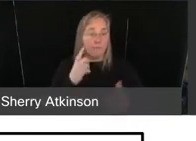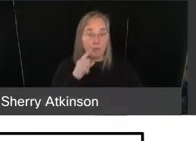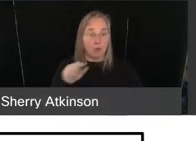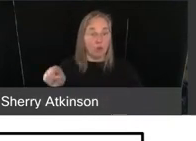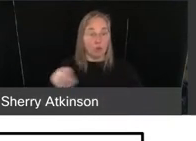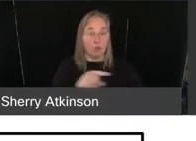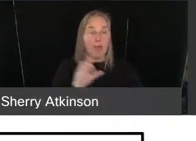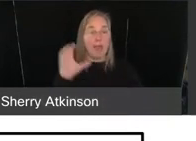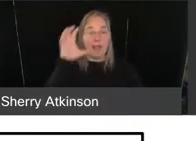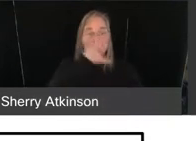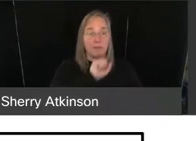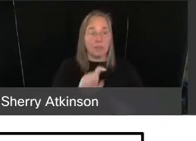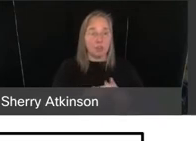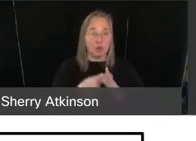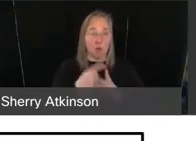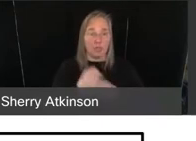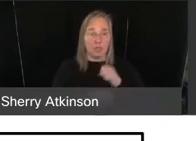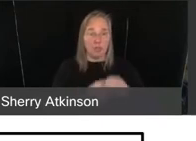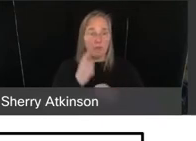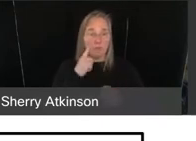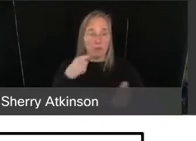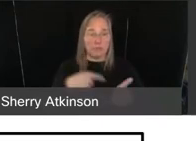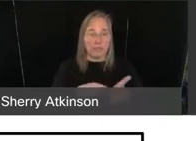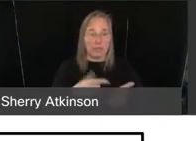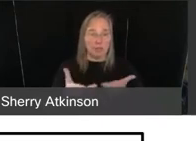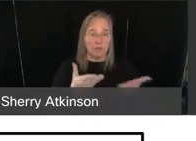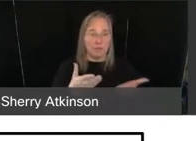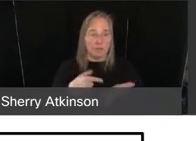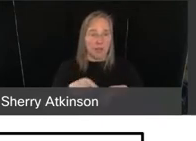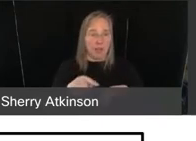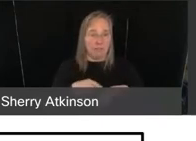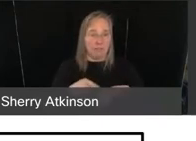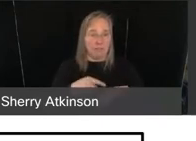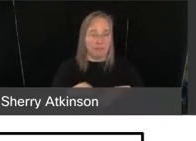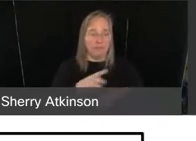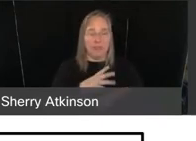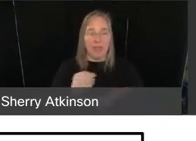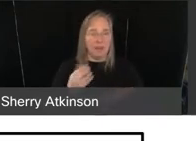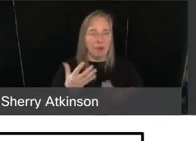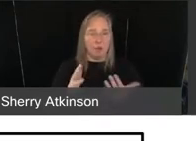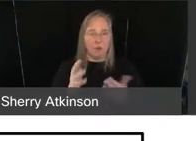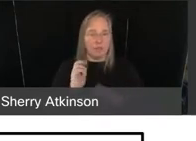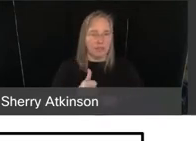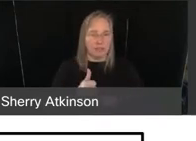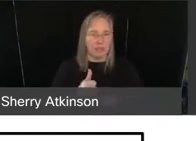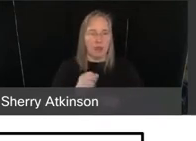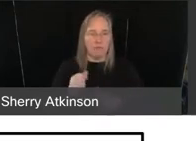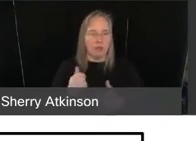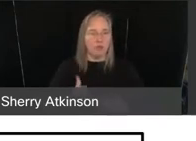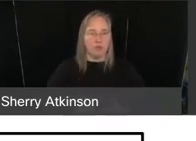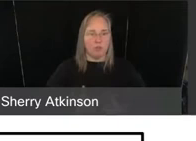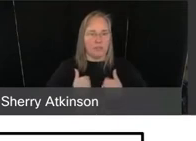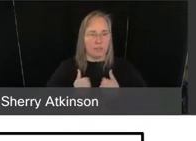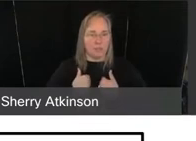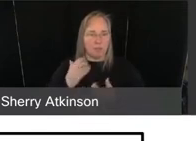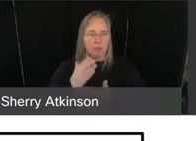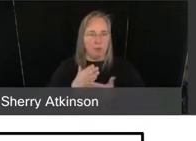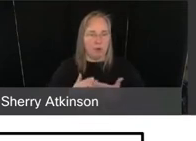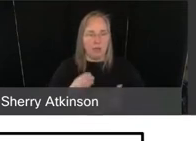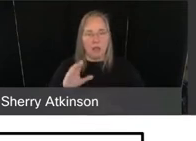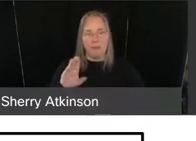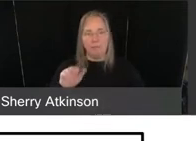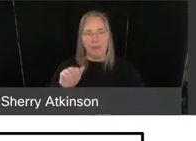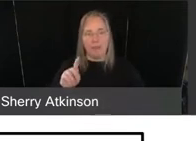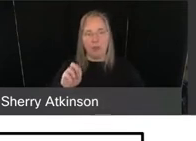estimated start years for the debt service payments and the existence of a residential component. Banneker Fire Station